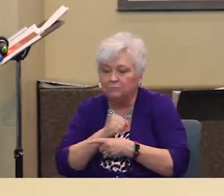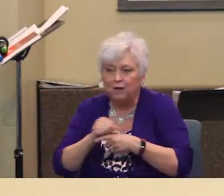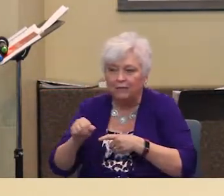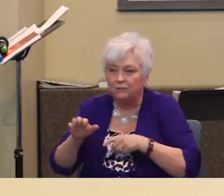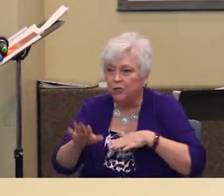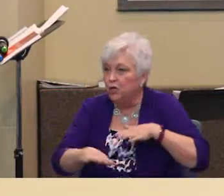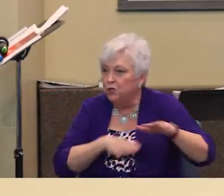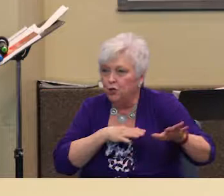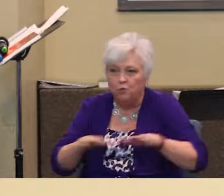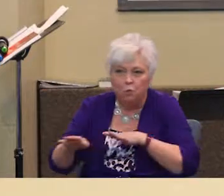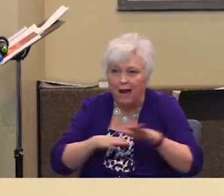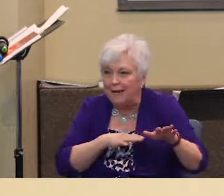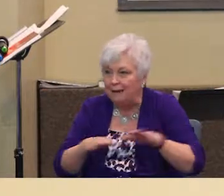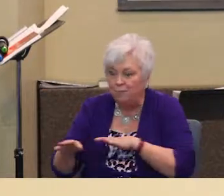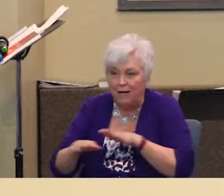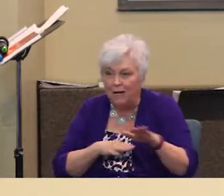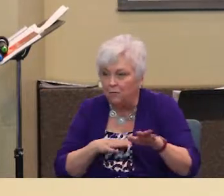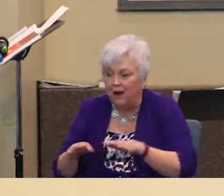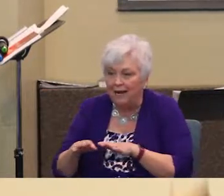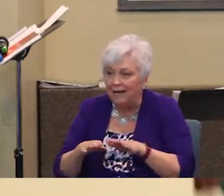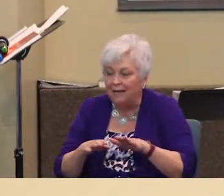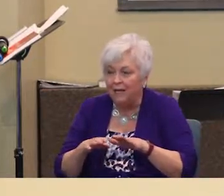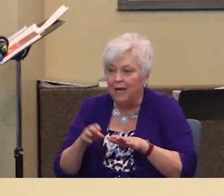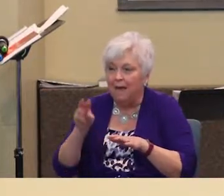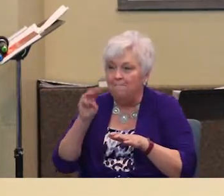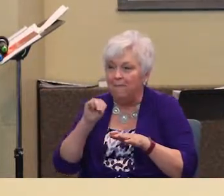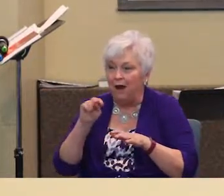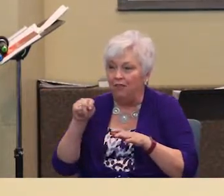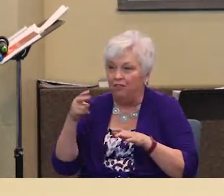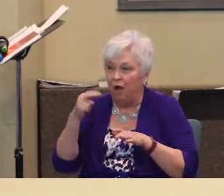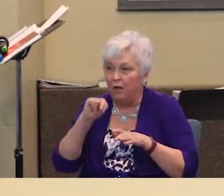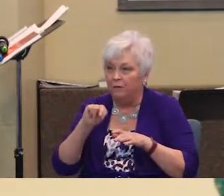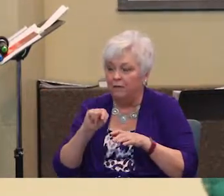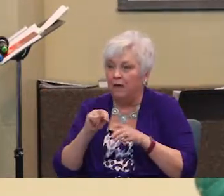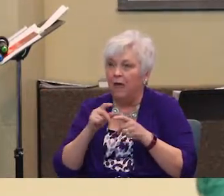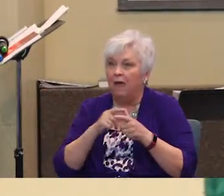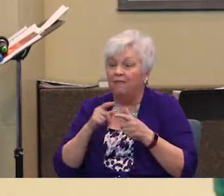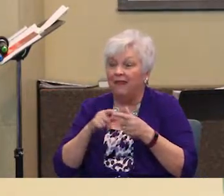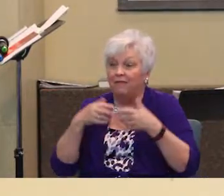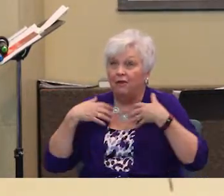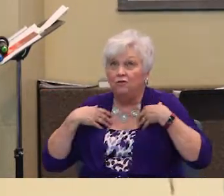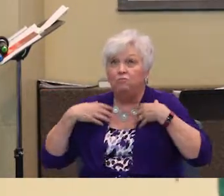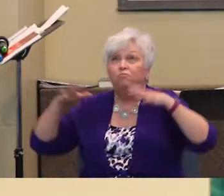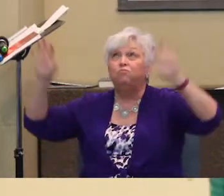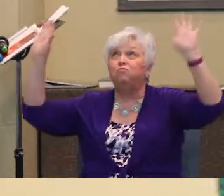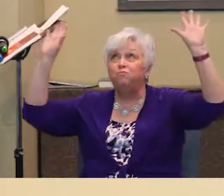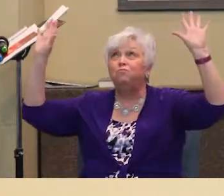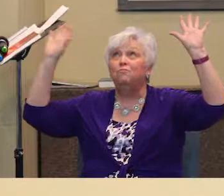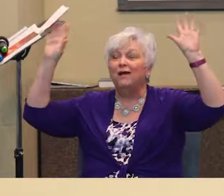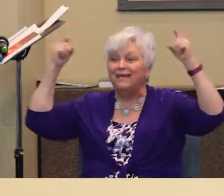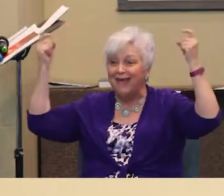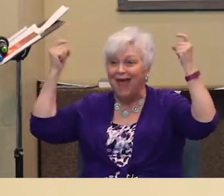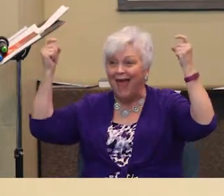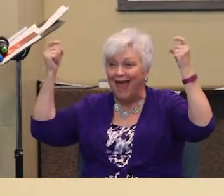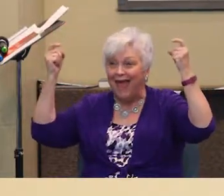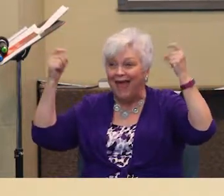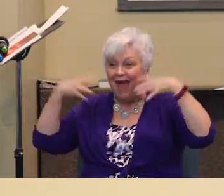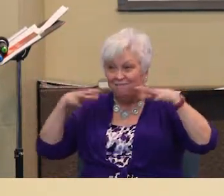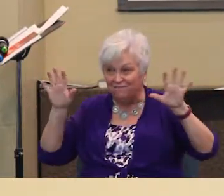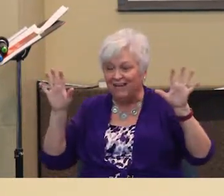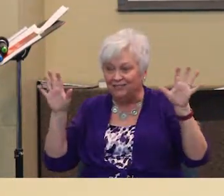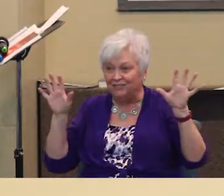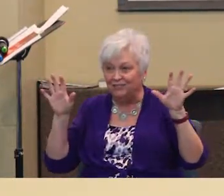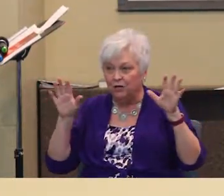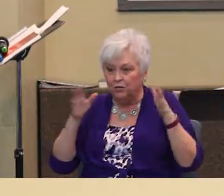your first half marathon or your first marathon. And at the end, you're raising your hands because you've crossed the finish line, knowing that you had prepared and you